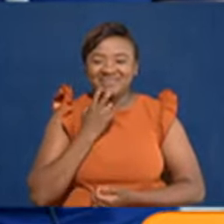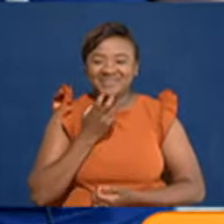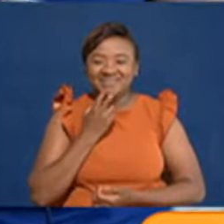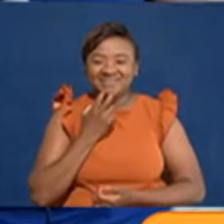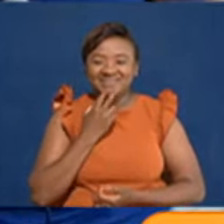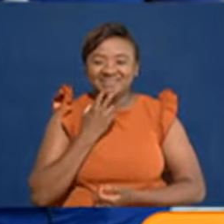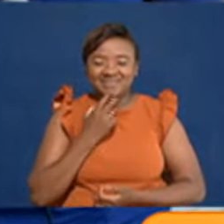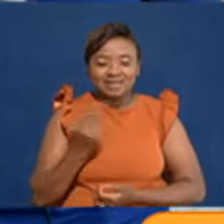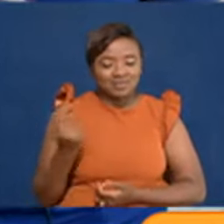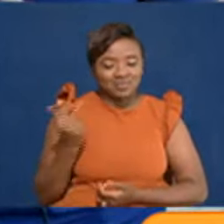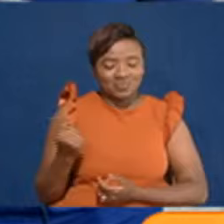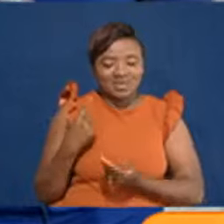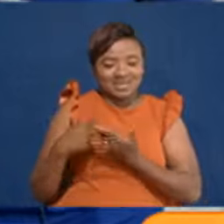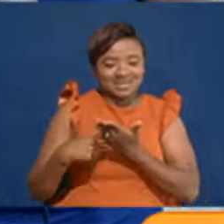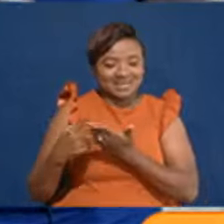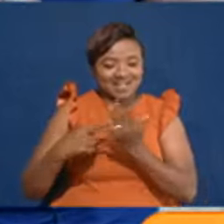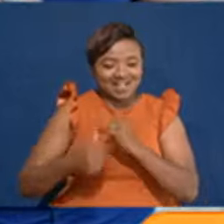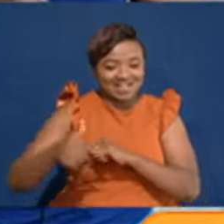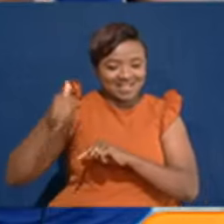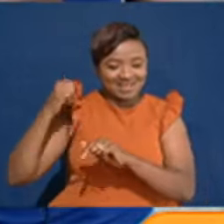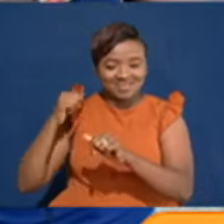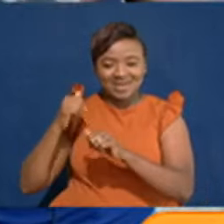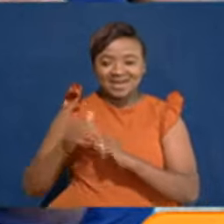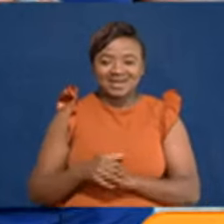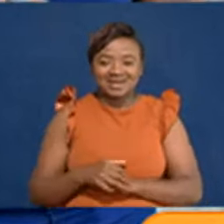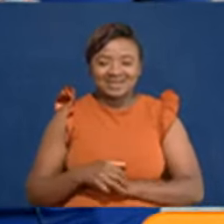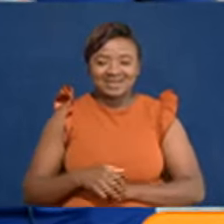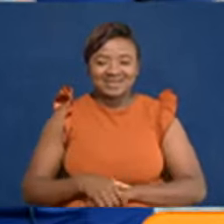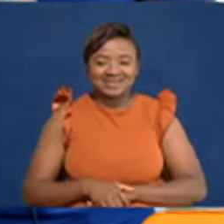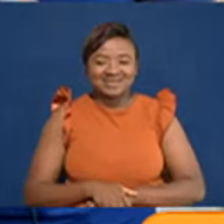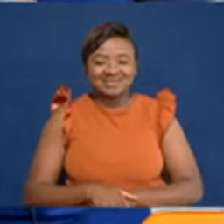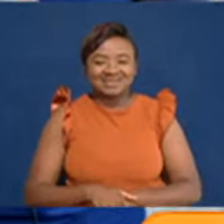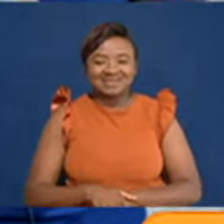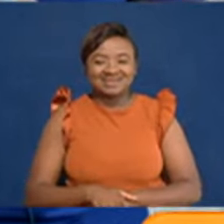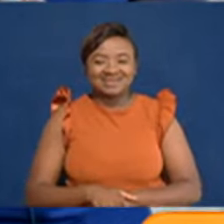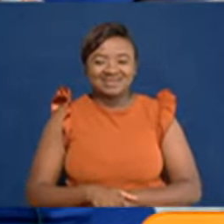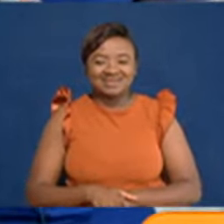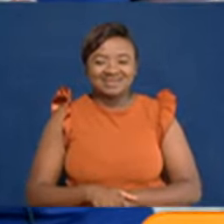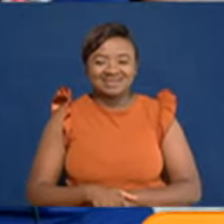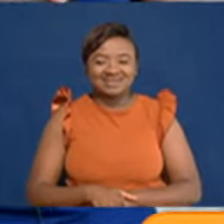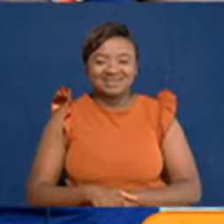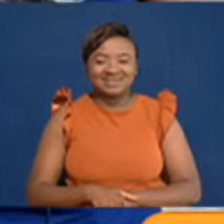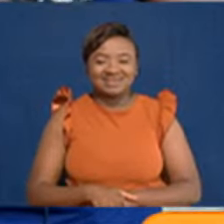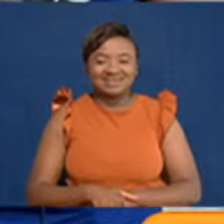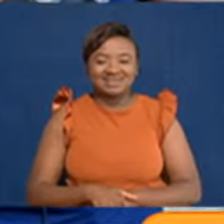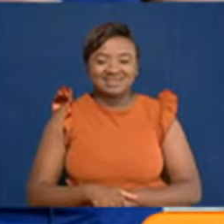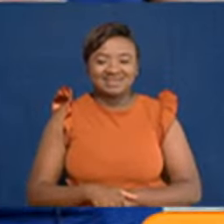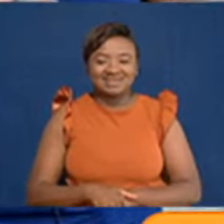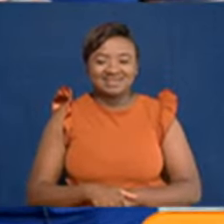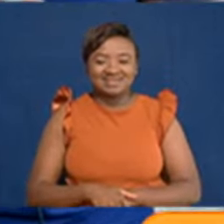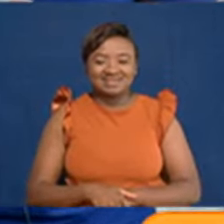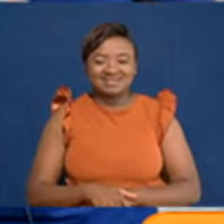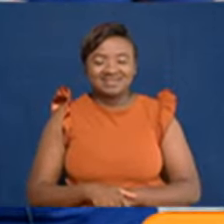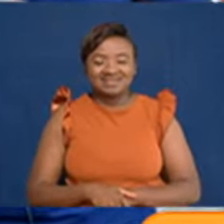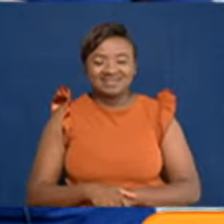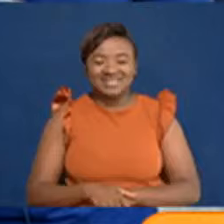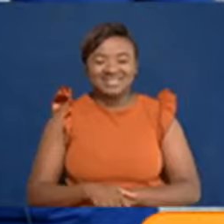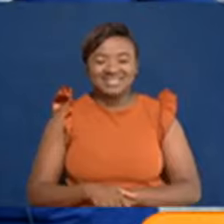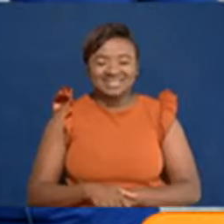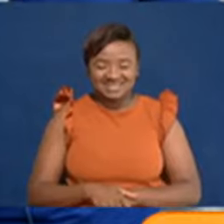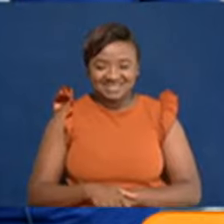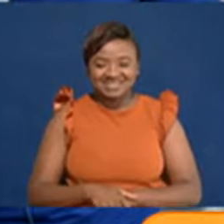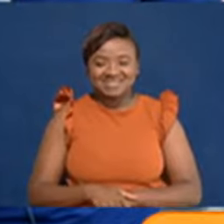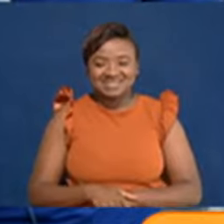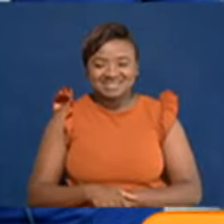You're in conversation to not get you my attention. A cote la. All right. For France, on the same a cote de la stade. All